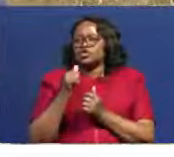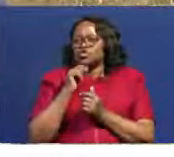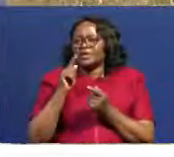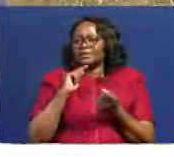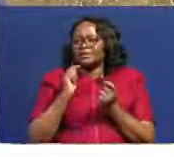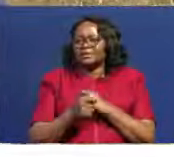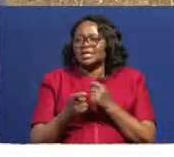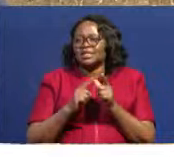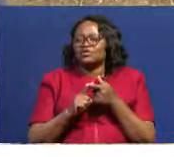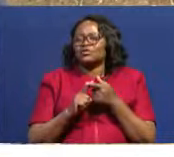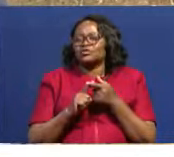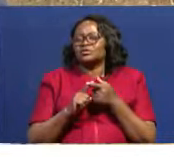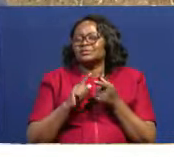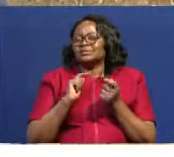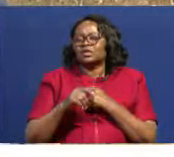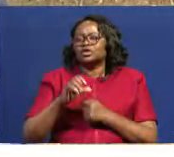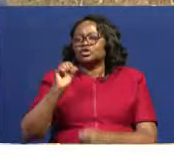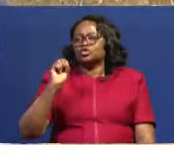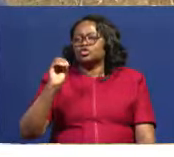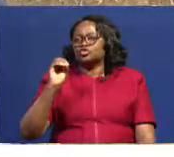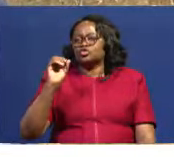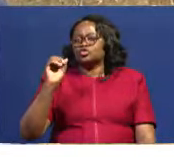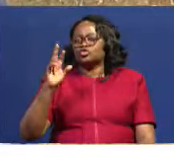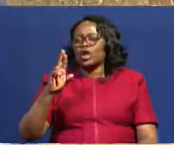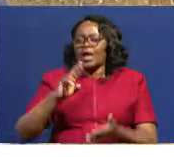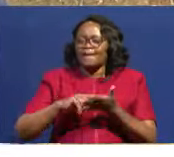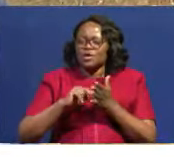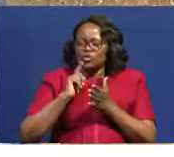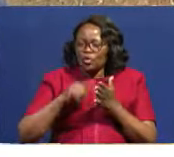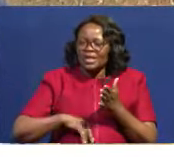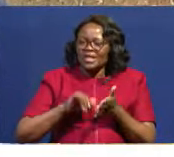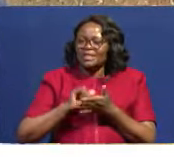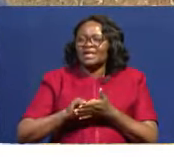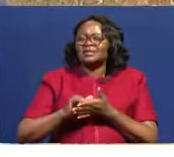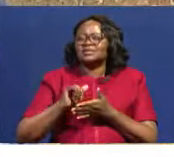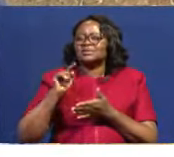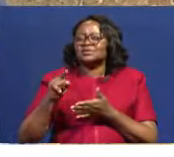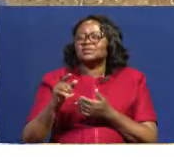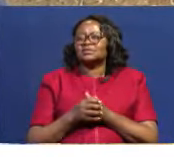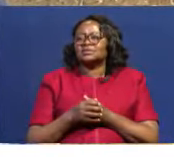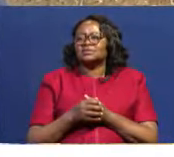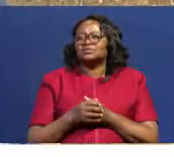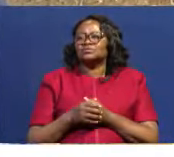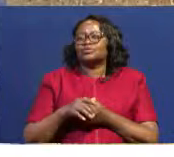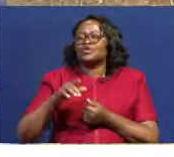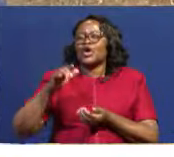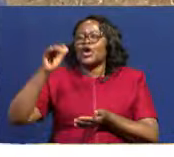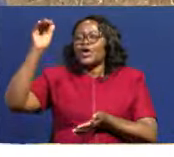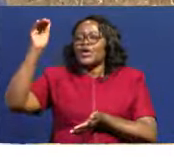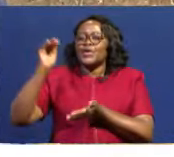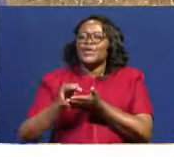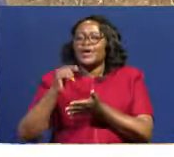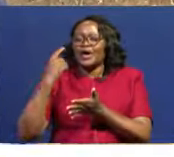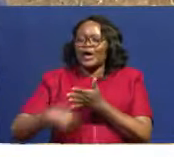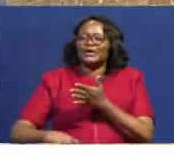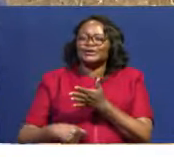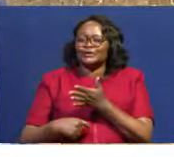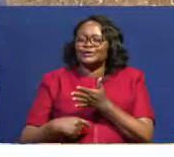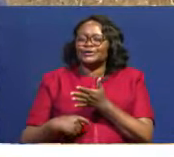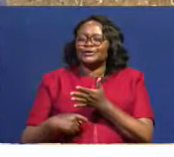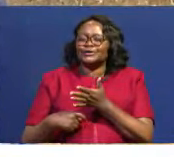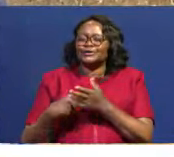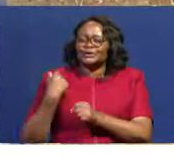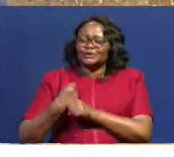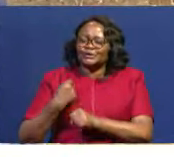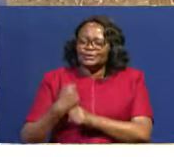gravity, we are changing them to solar. What that will mean to the farmer is that there is going to be a big reduction of the cost of